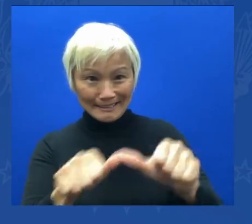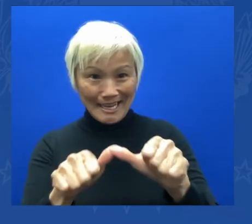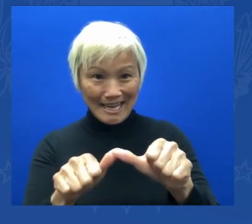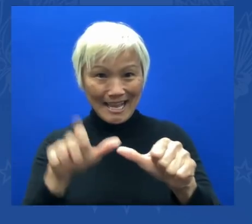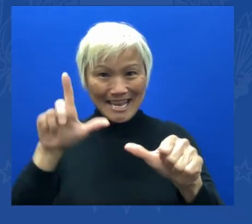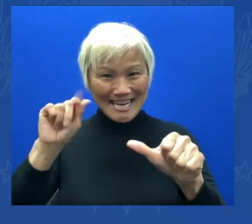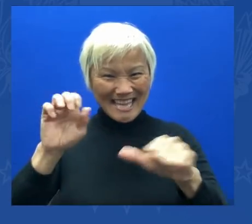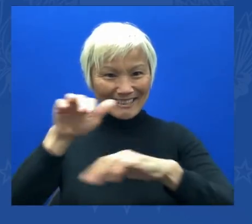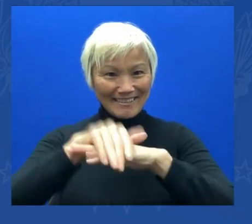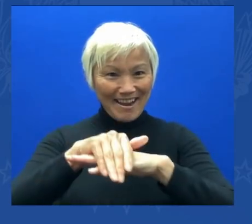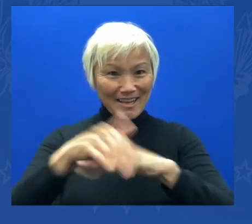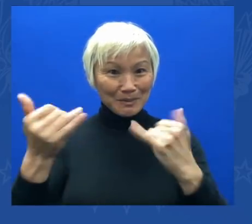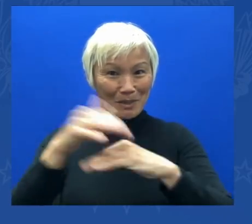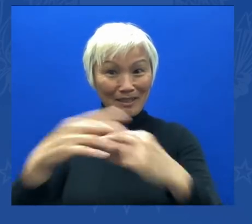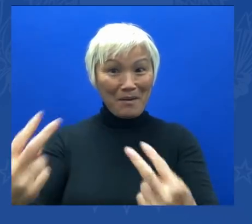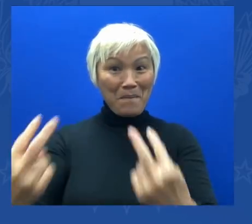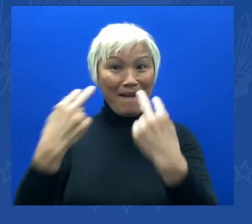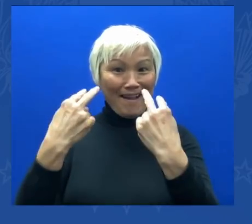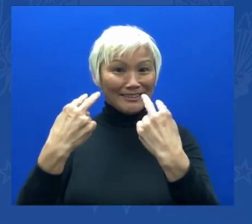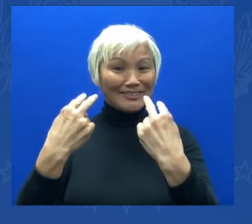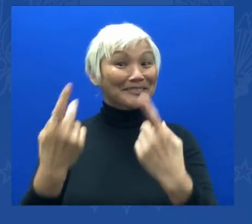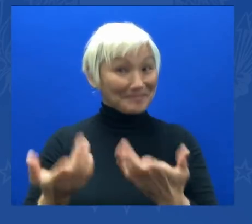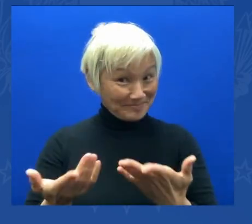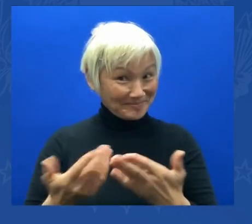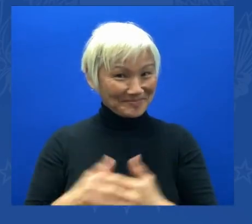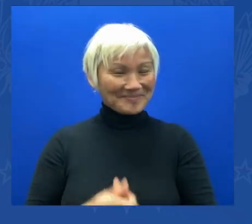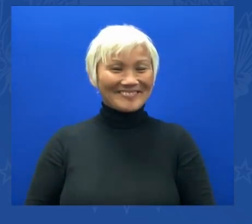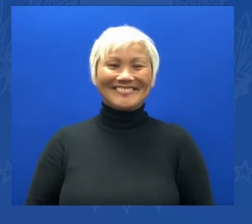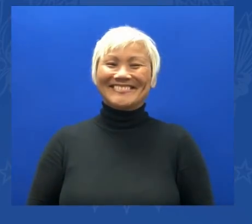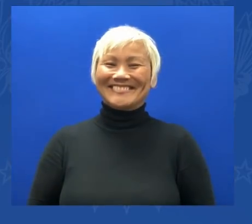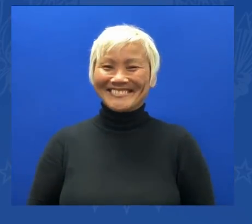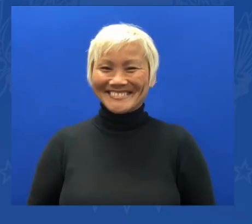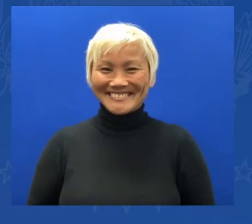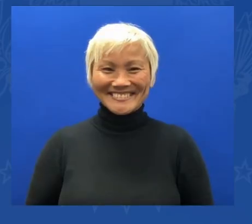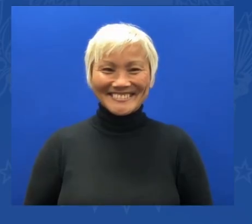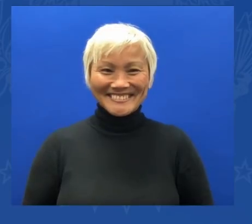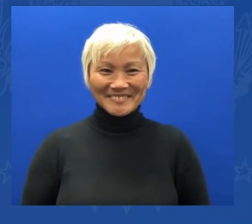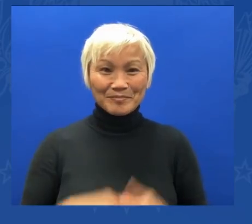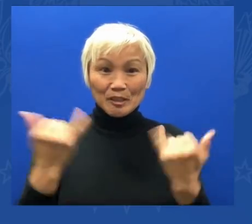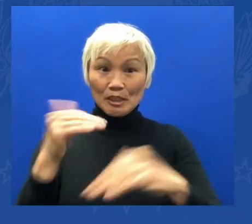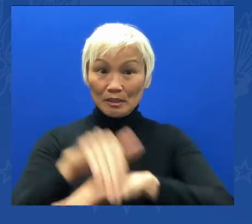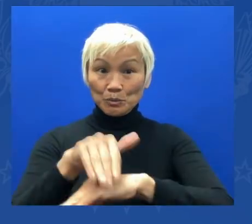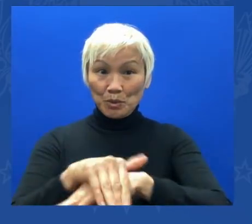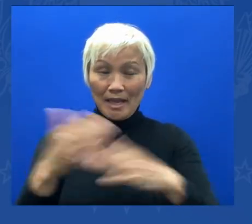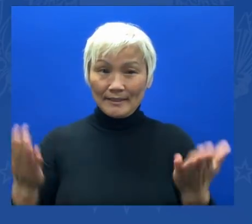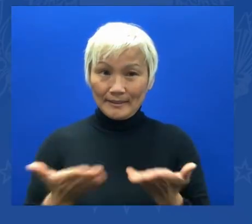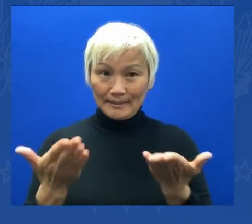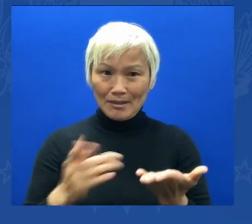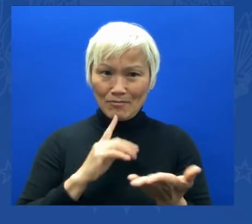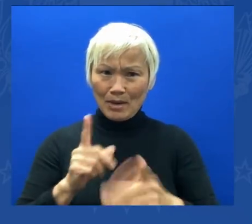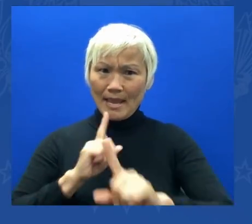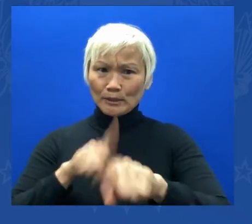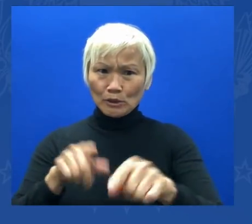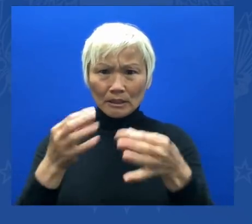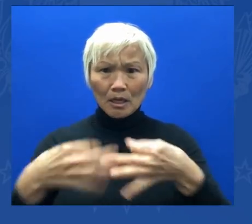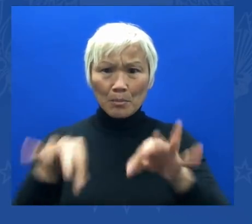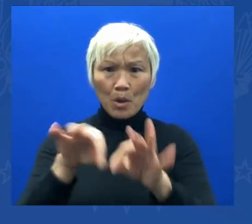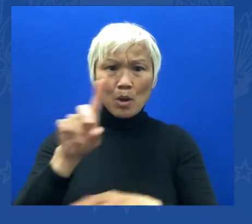Tonight, we come here to answer a very important question in everybody's mind. Why in the hell are we still doing this?